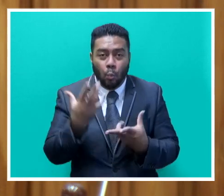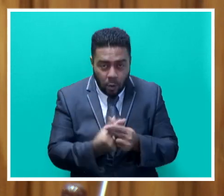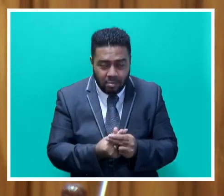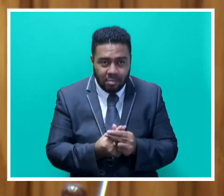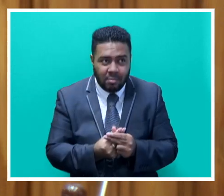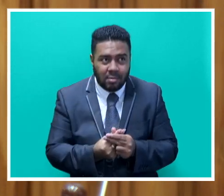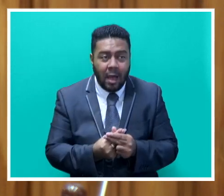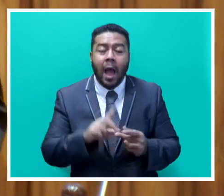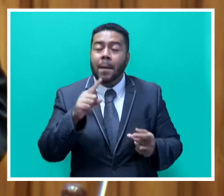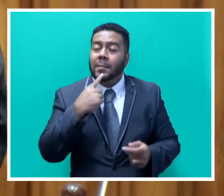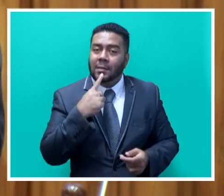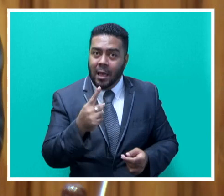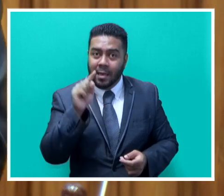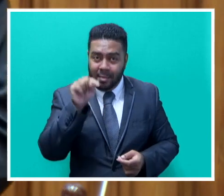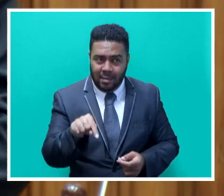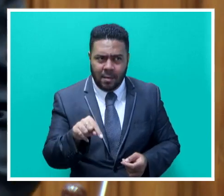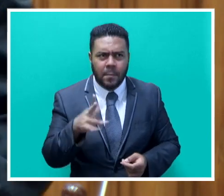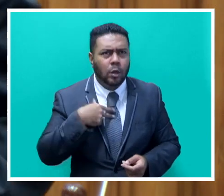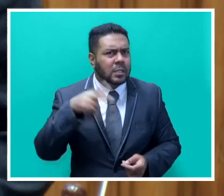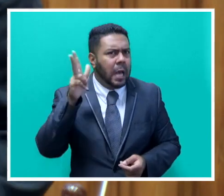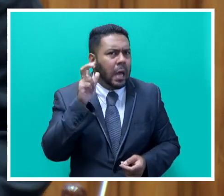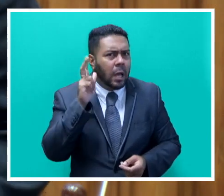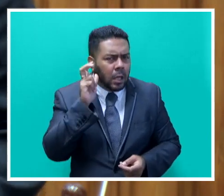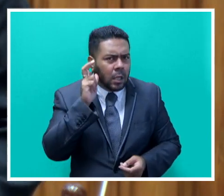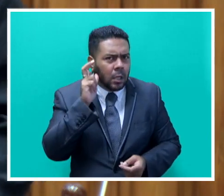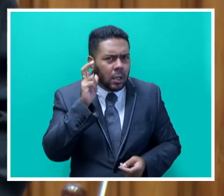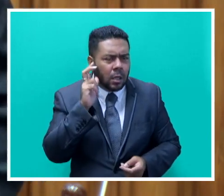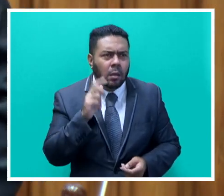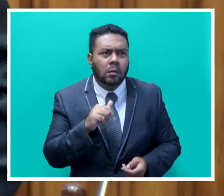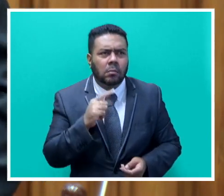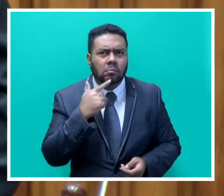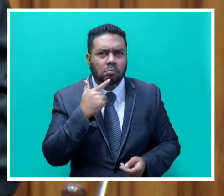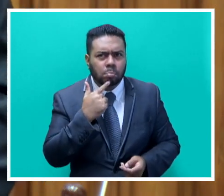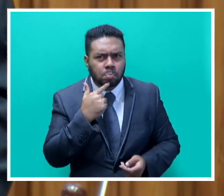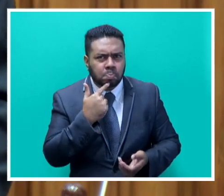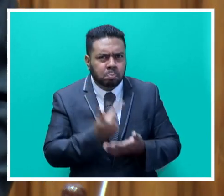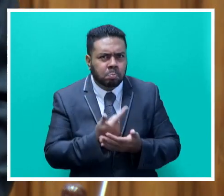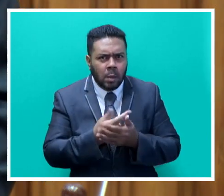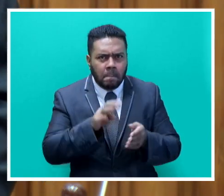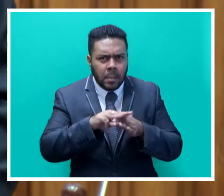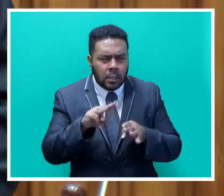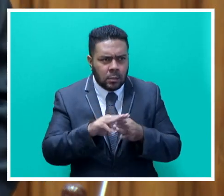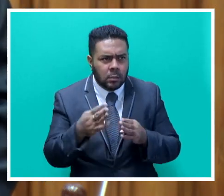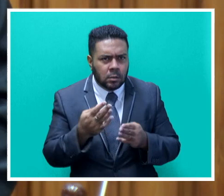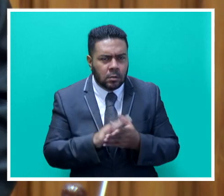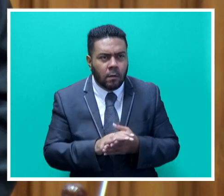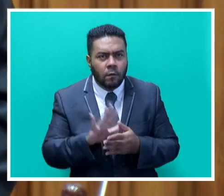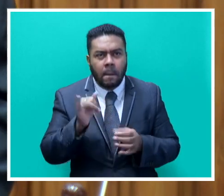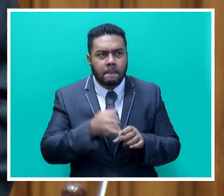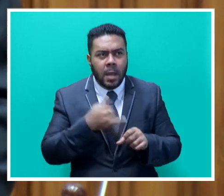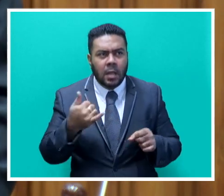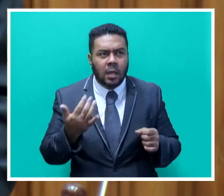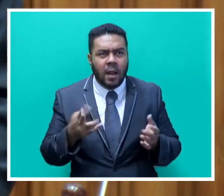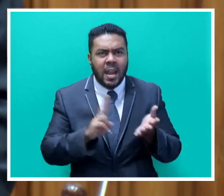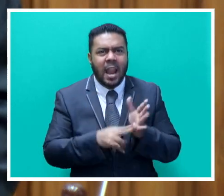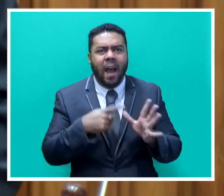I'm saying this, Honorable Speaker, because I heard a concerning message from the medical officer in